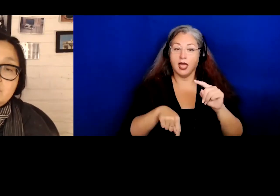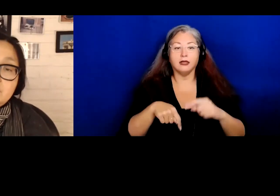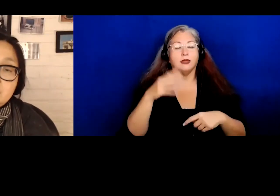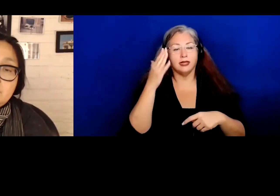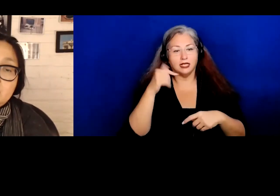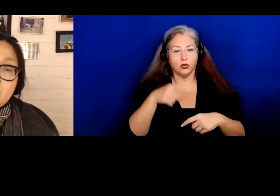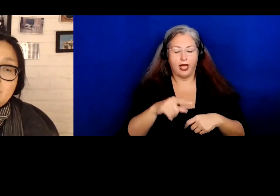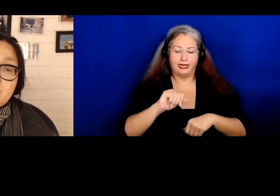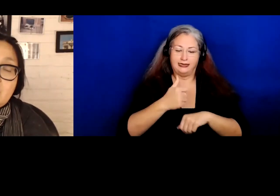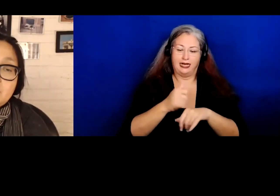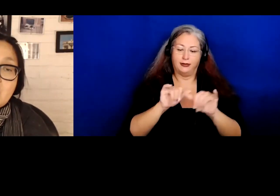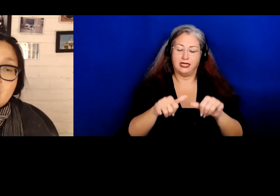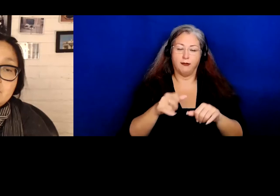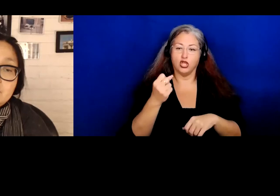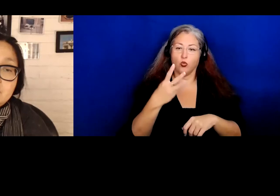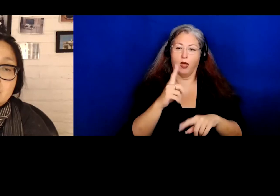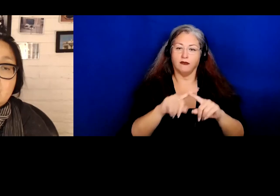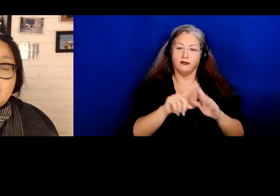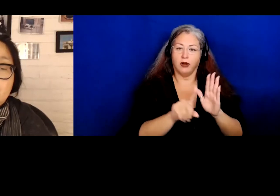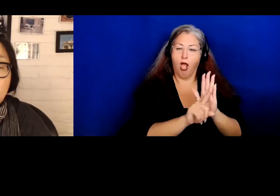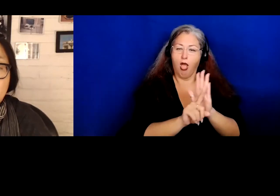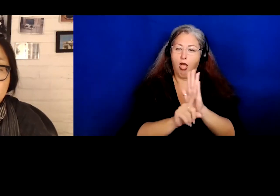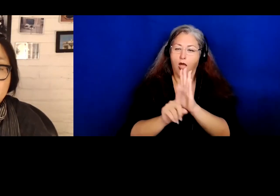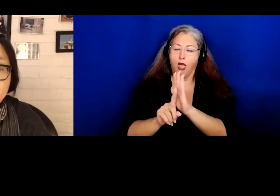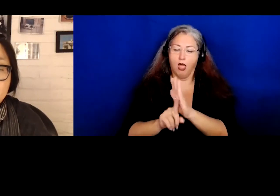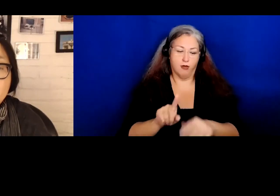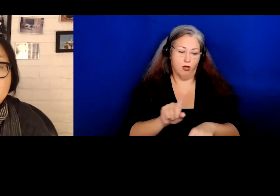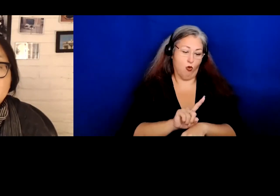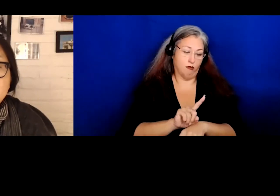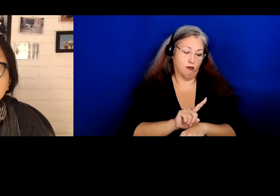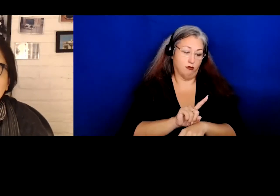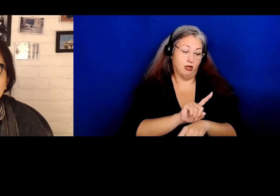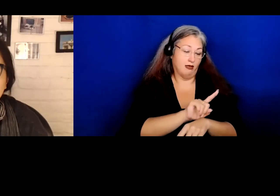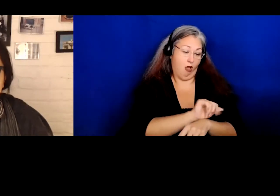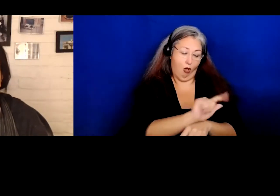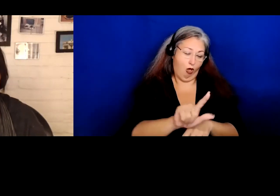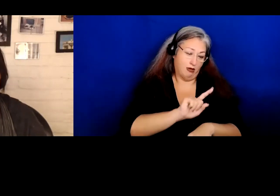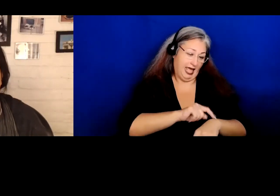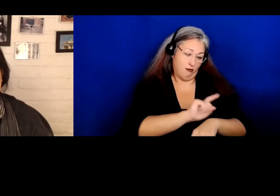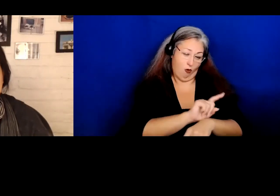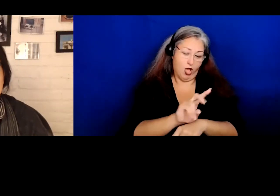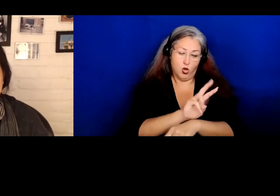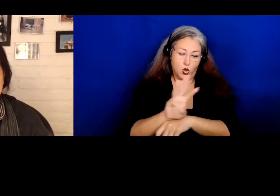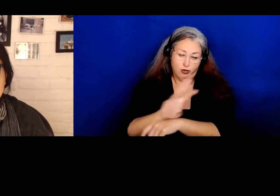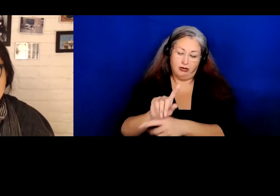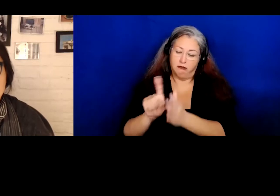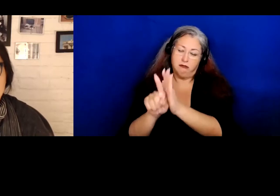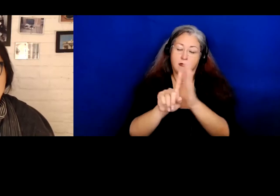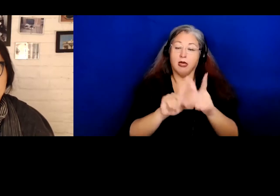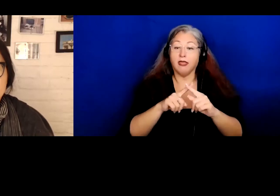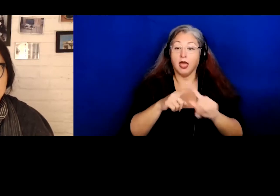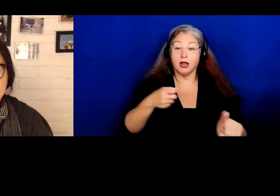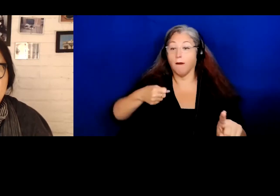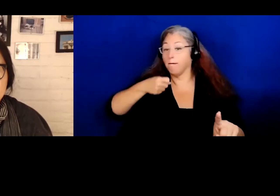rigged a system of 12 alarm clocks to go off at once. He then set a microphone next to the